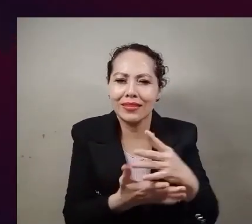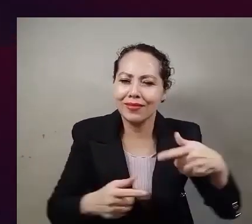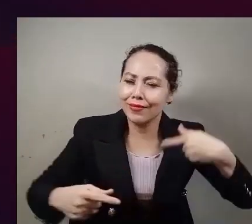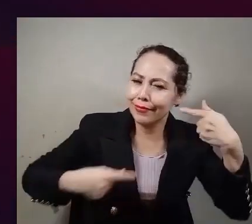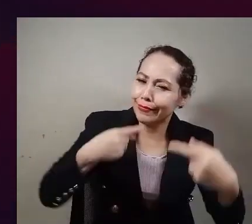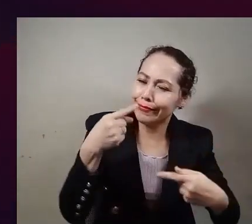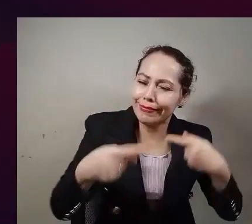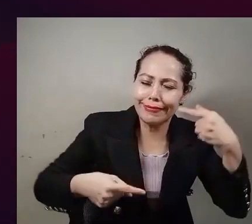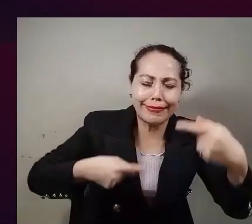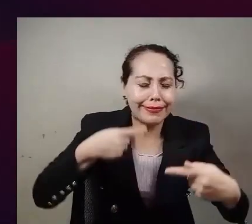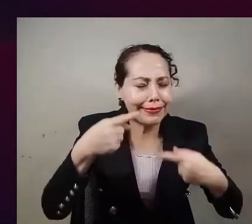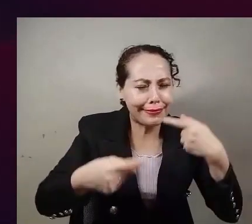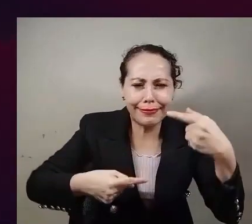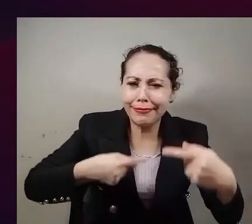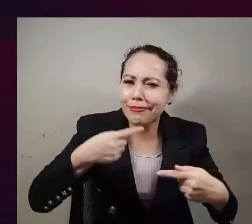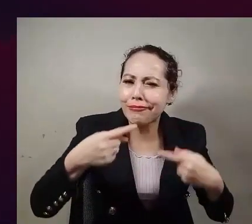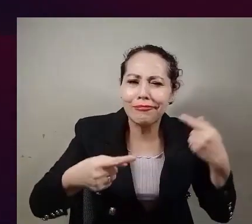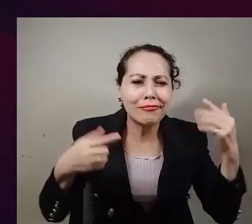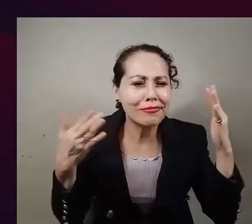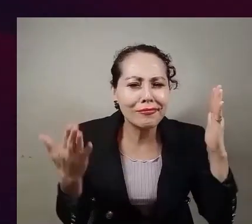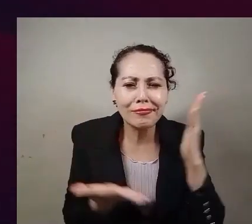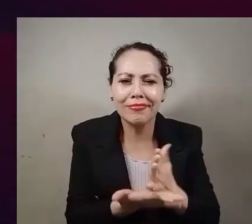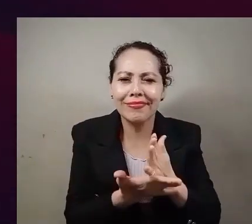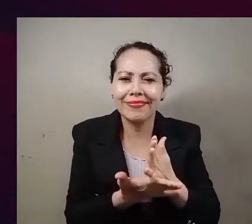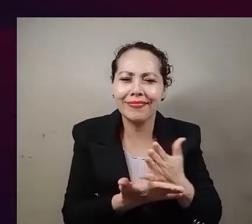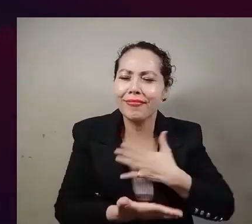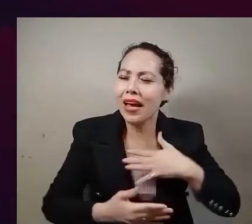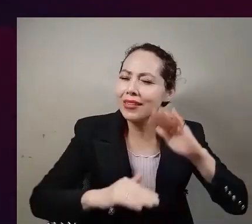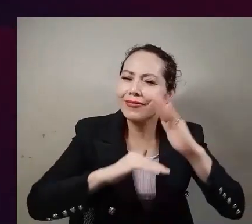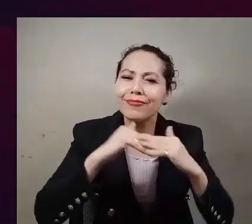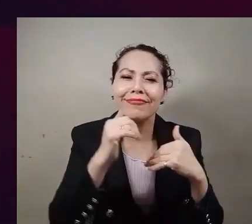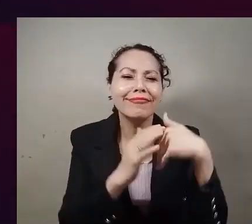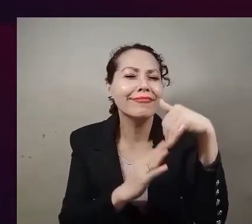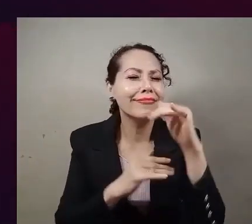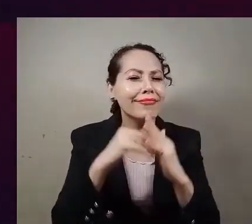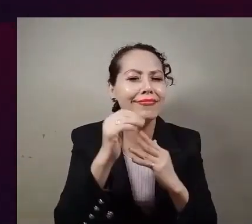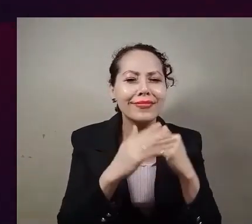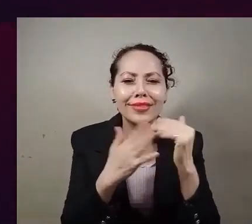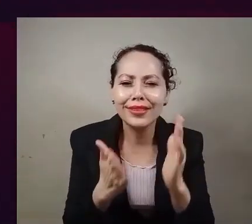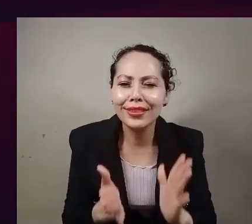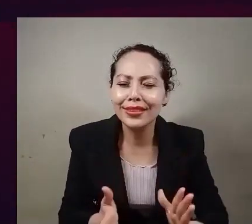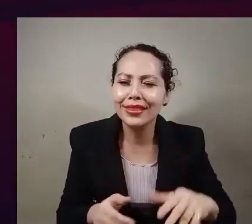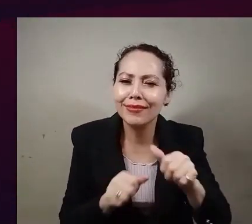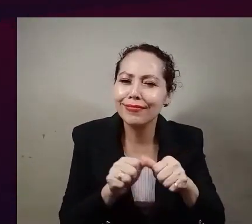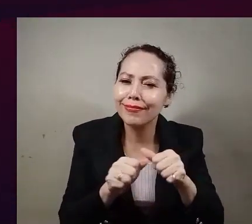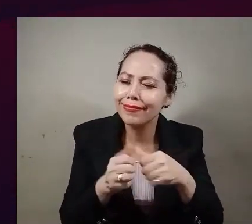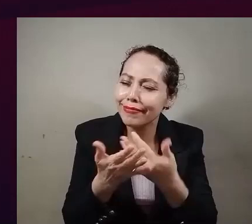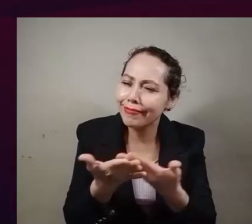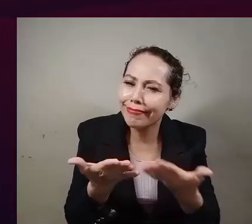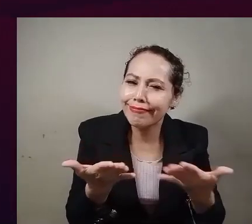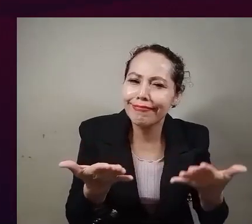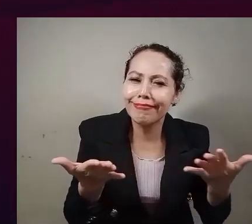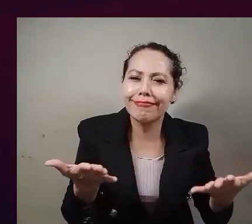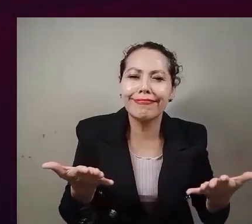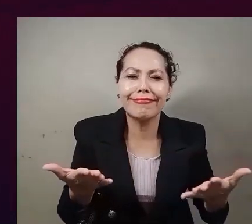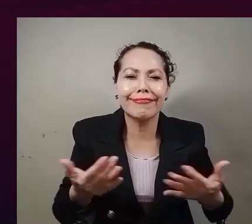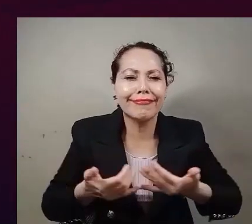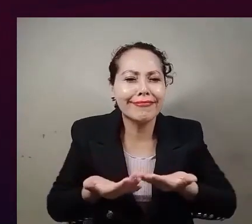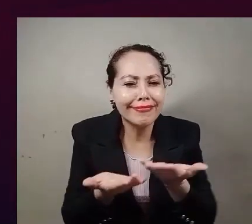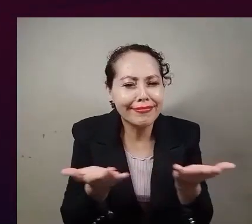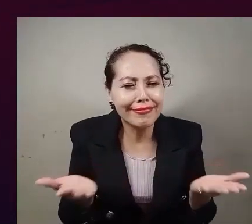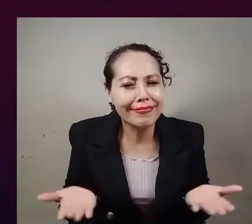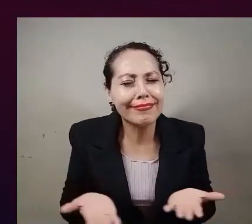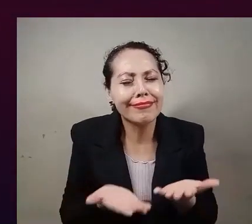striving cease, my comforter, my all in all. Here